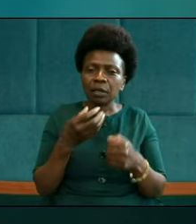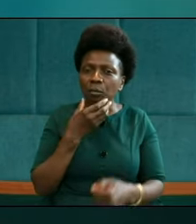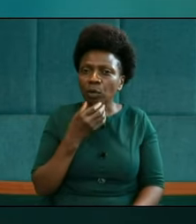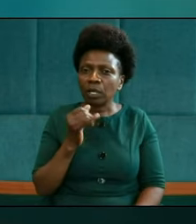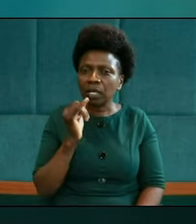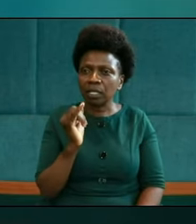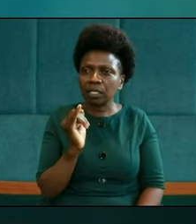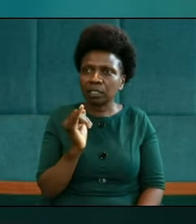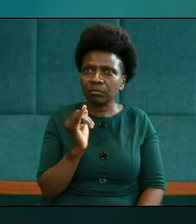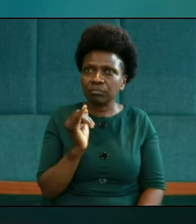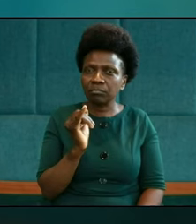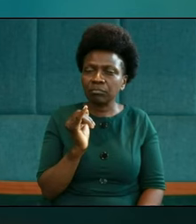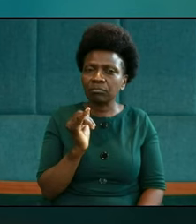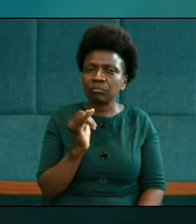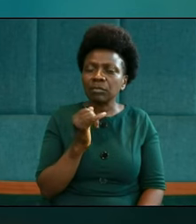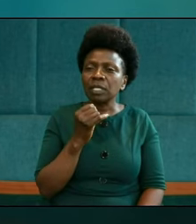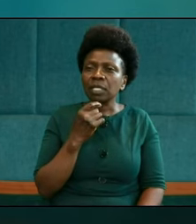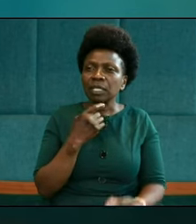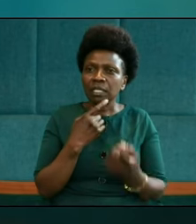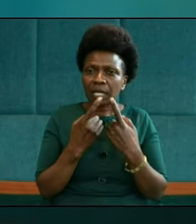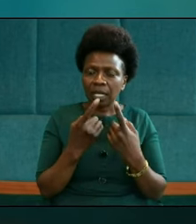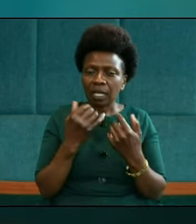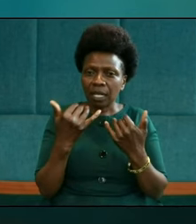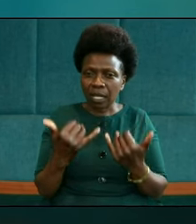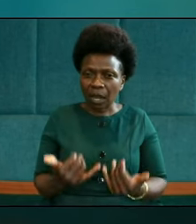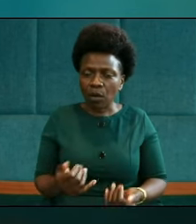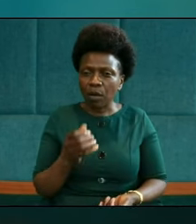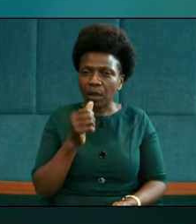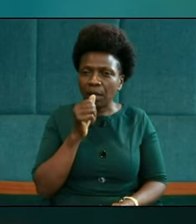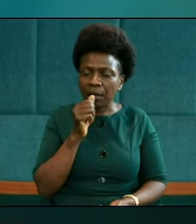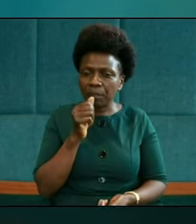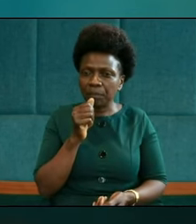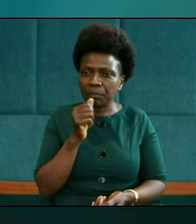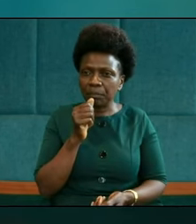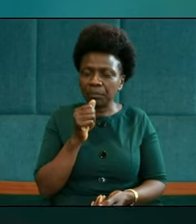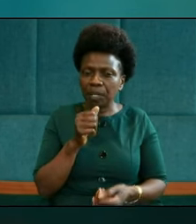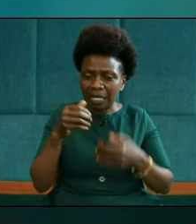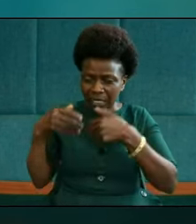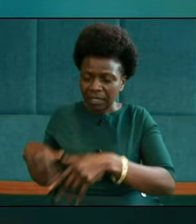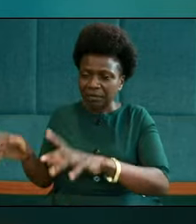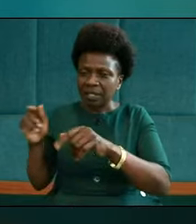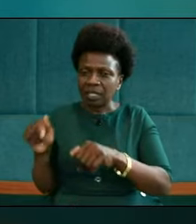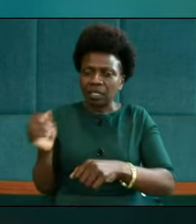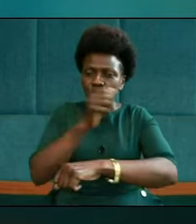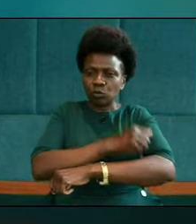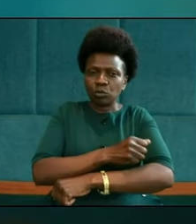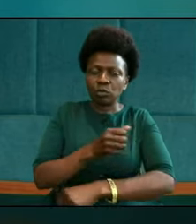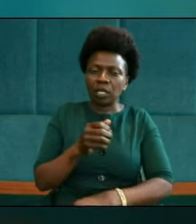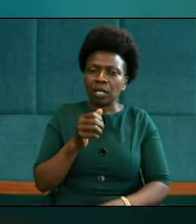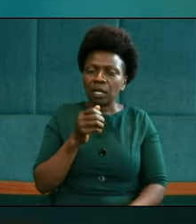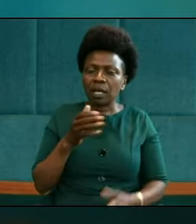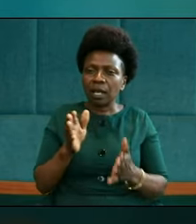boy is crying and saying, now I am leaving this school and I don't know where